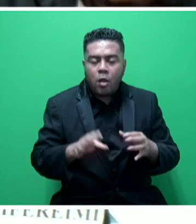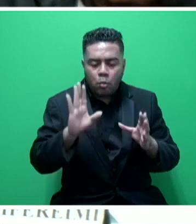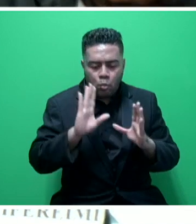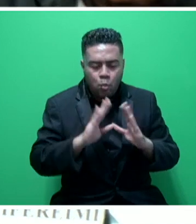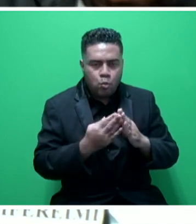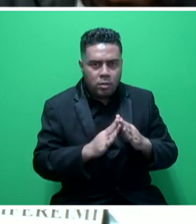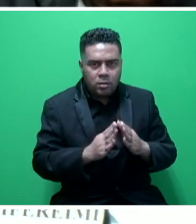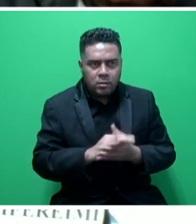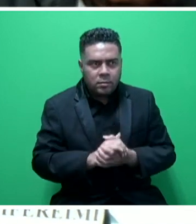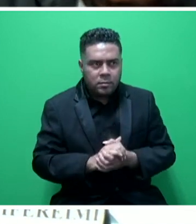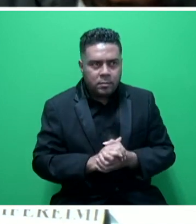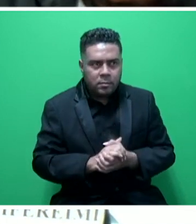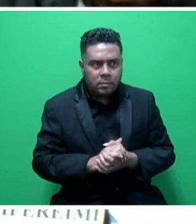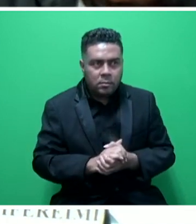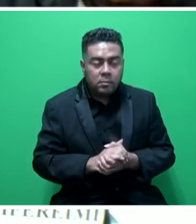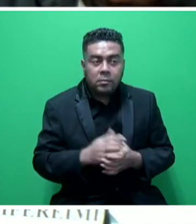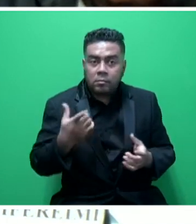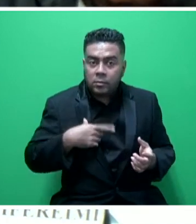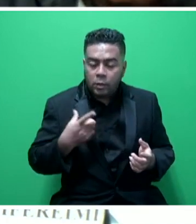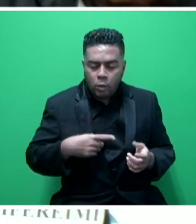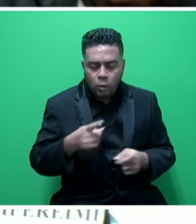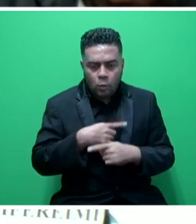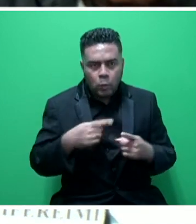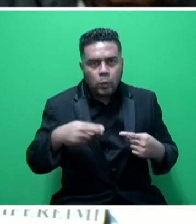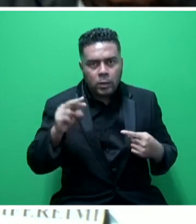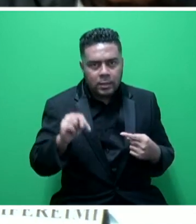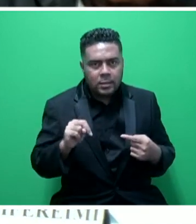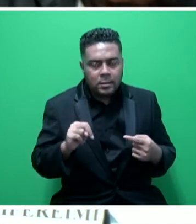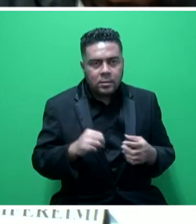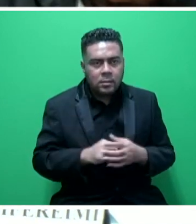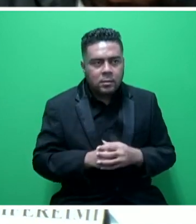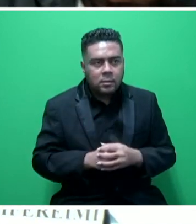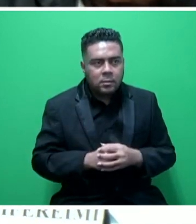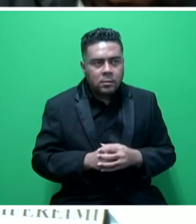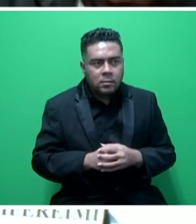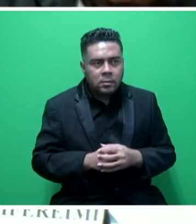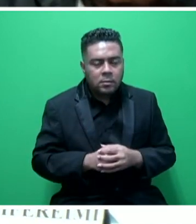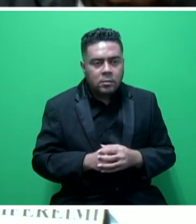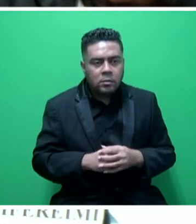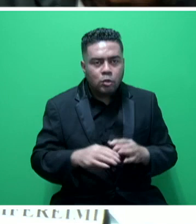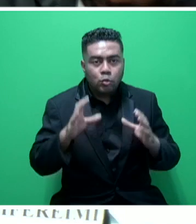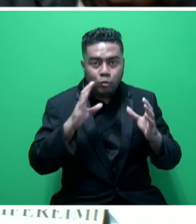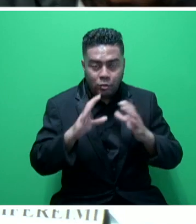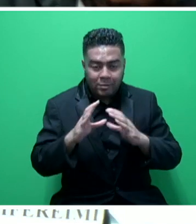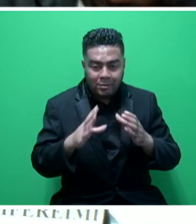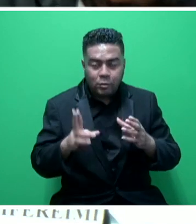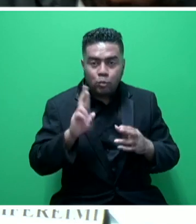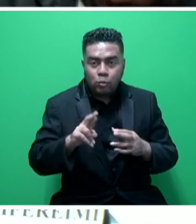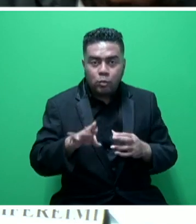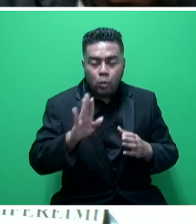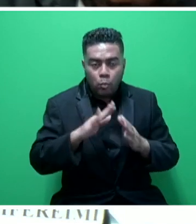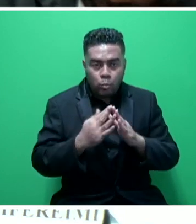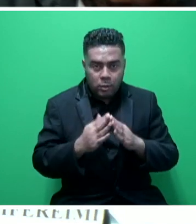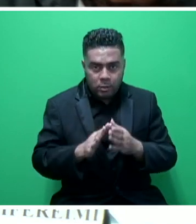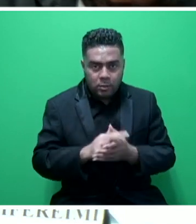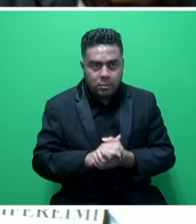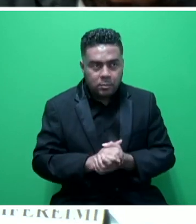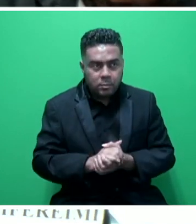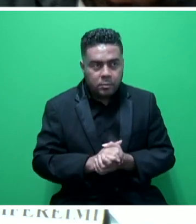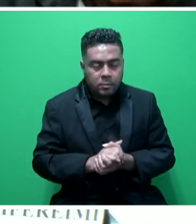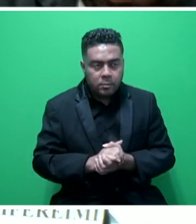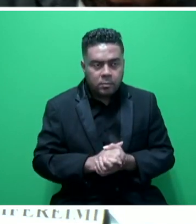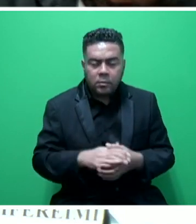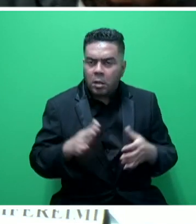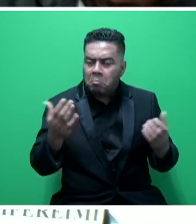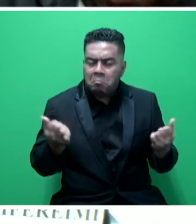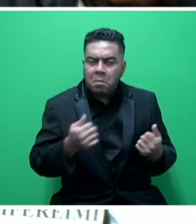communities. So because we need this communication in the rural communities as well. There's so